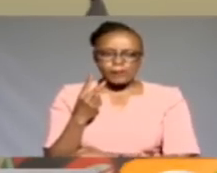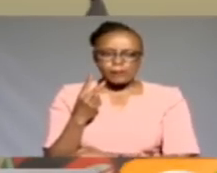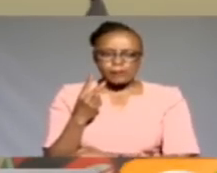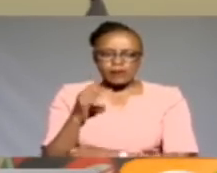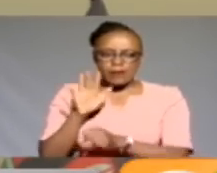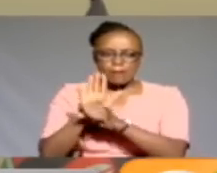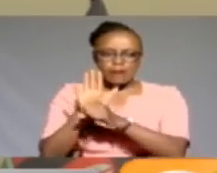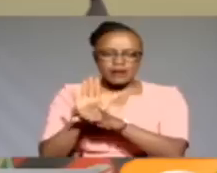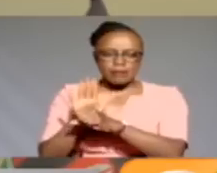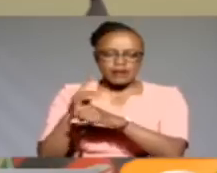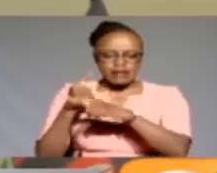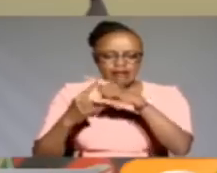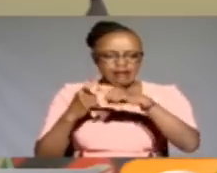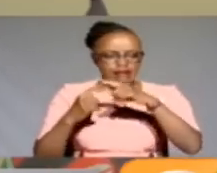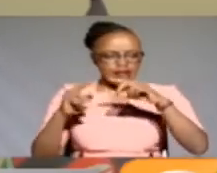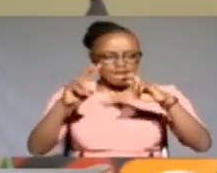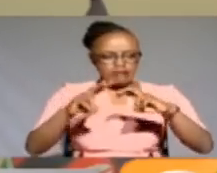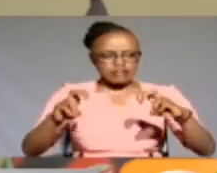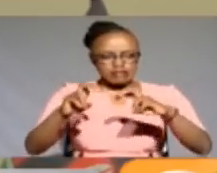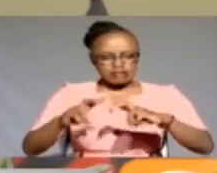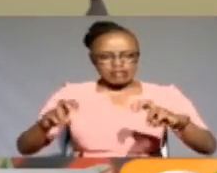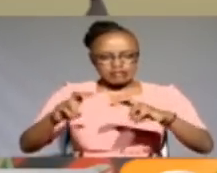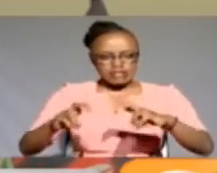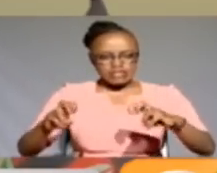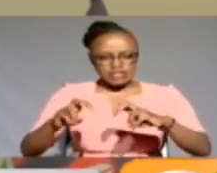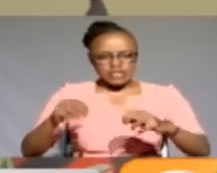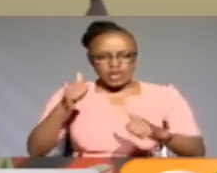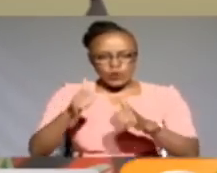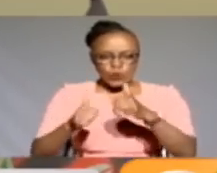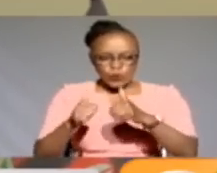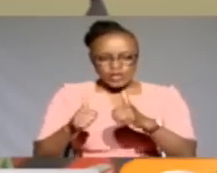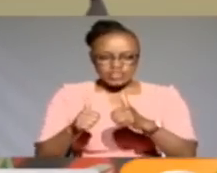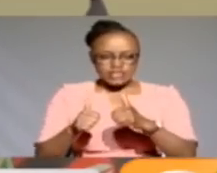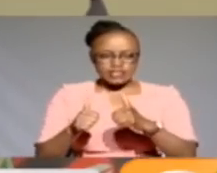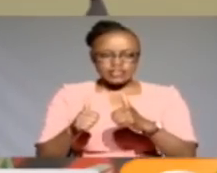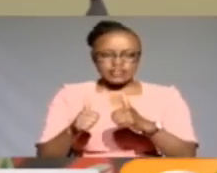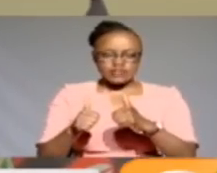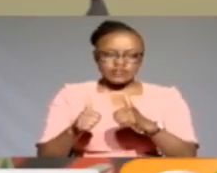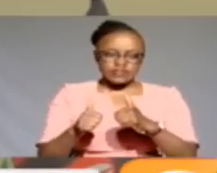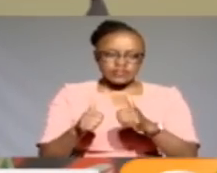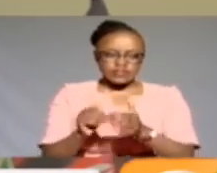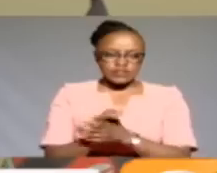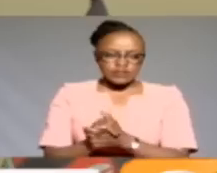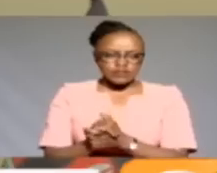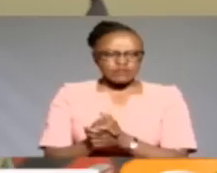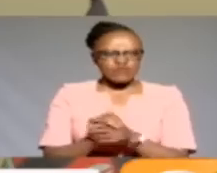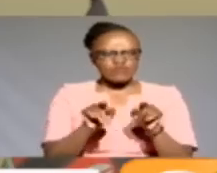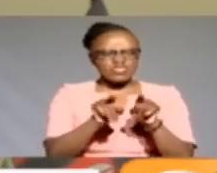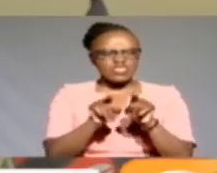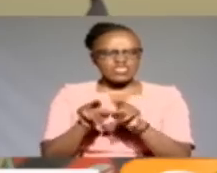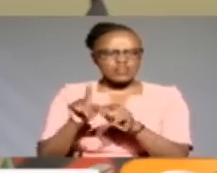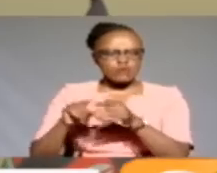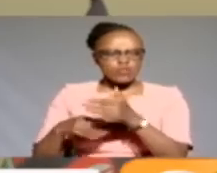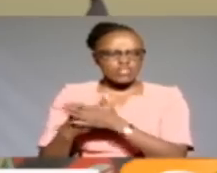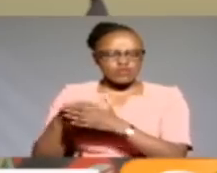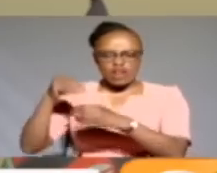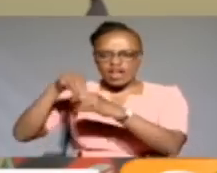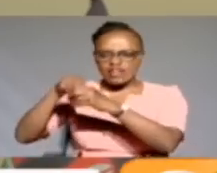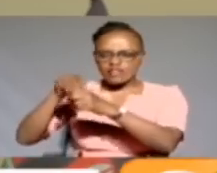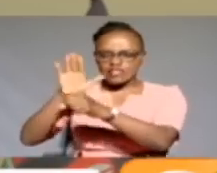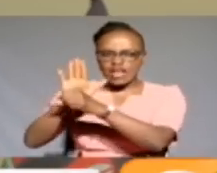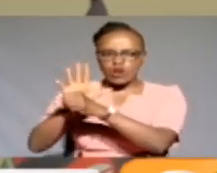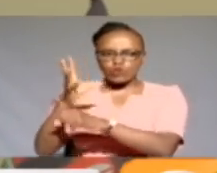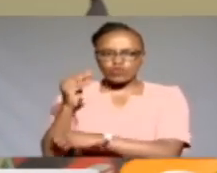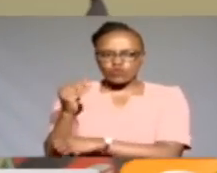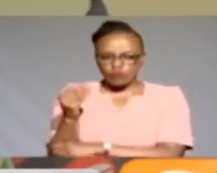many, many years of research which have been put in. Nobody has thought of investing a lot of money to make sure